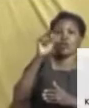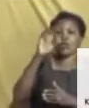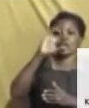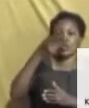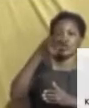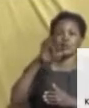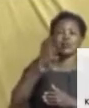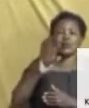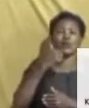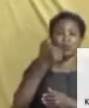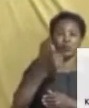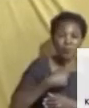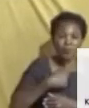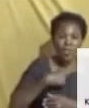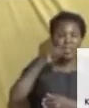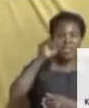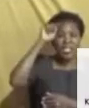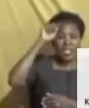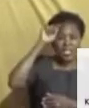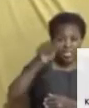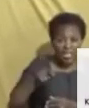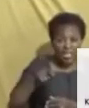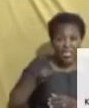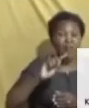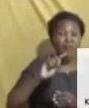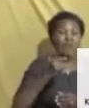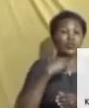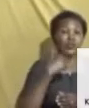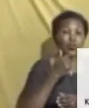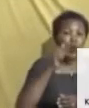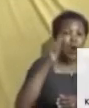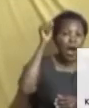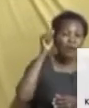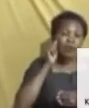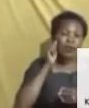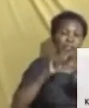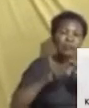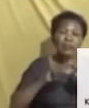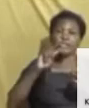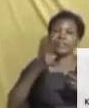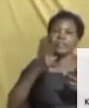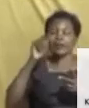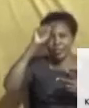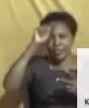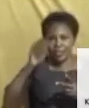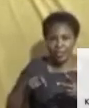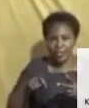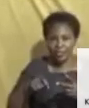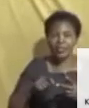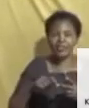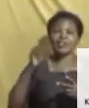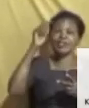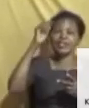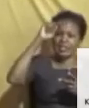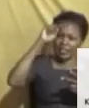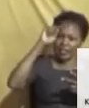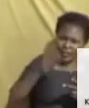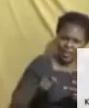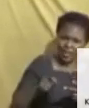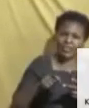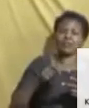a judge is first an advocate and second a judge. A judge is presumed to know the